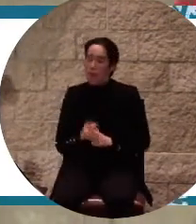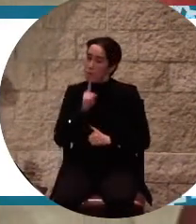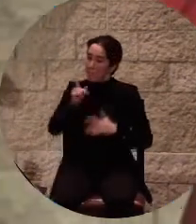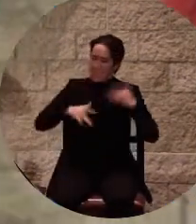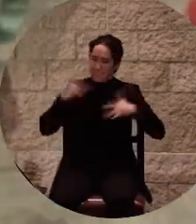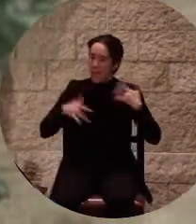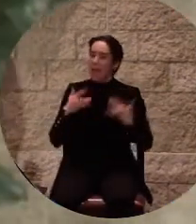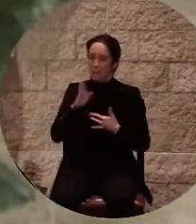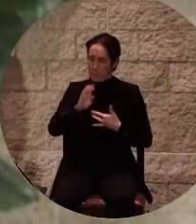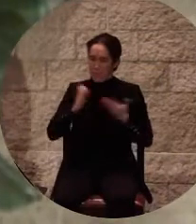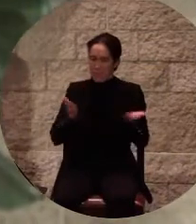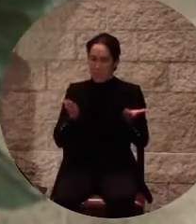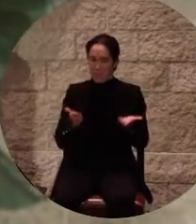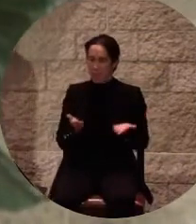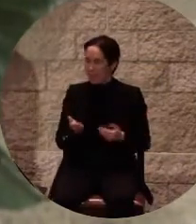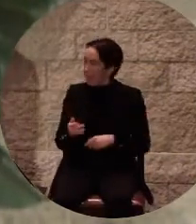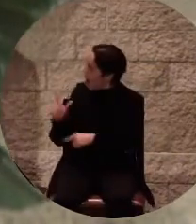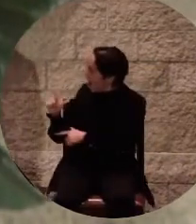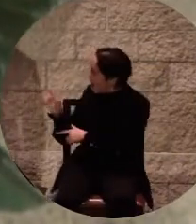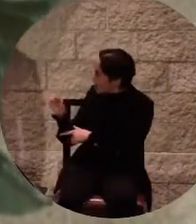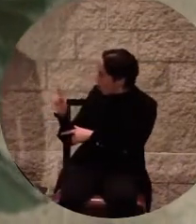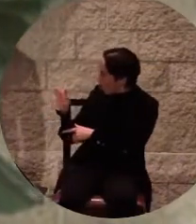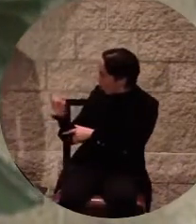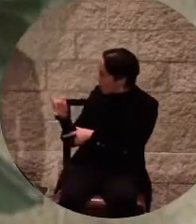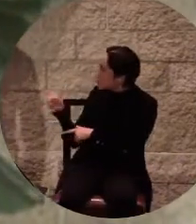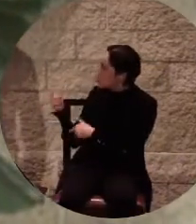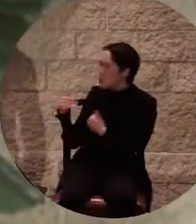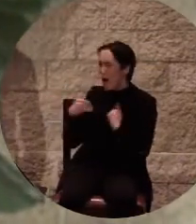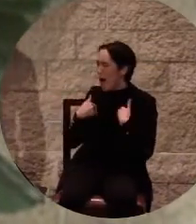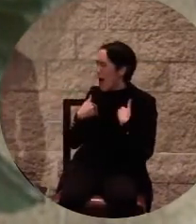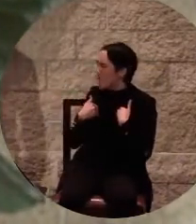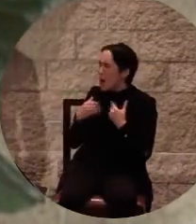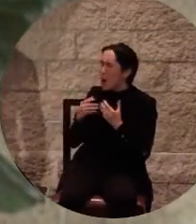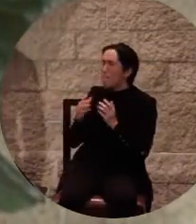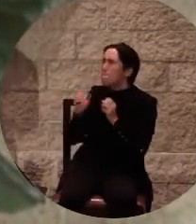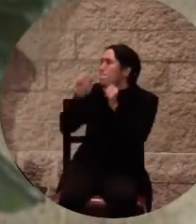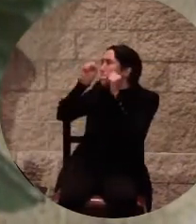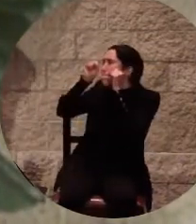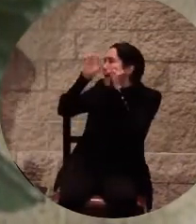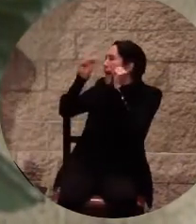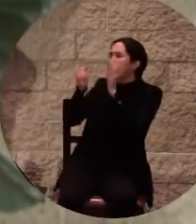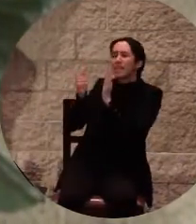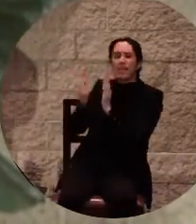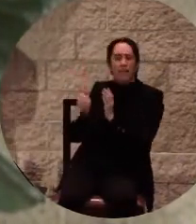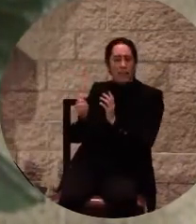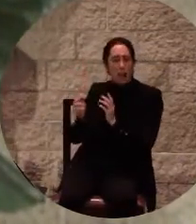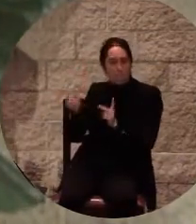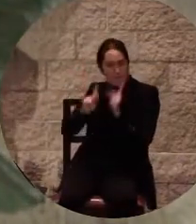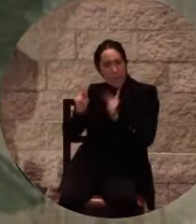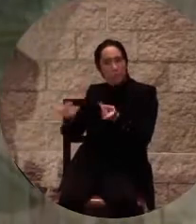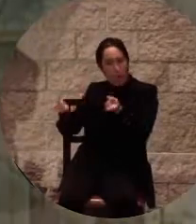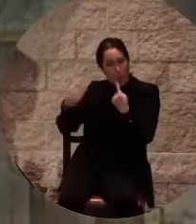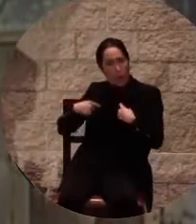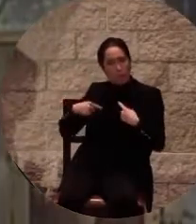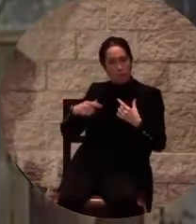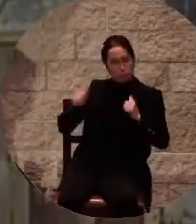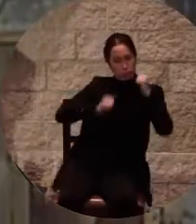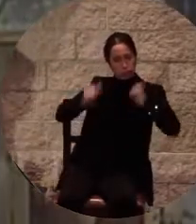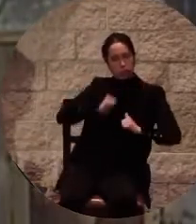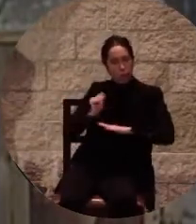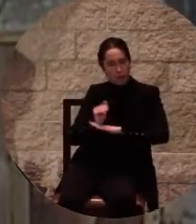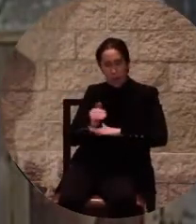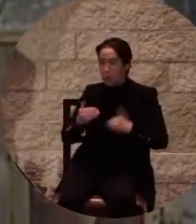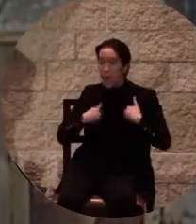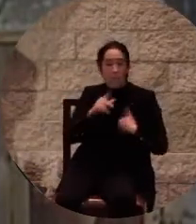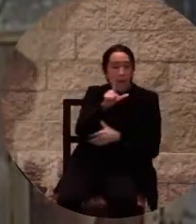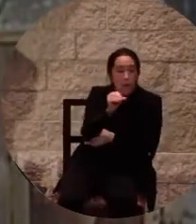have, Lori, you've got some of the best talent in town here. We've got Lori Dokken. We have Rachel